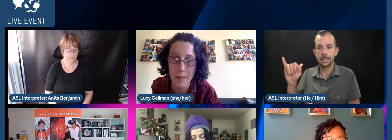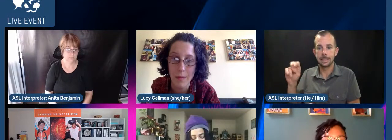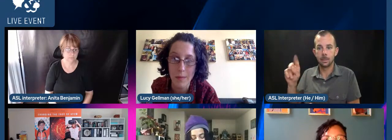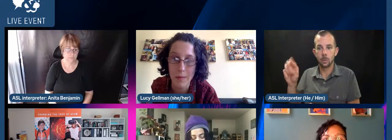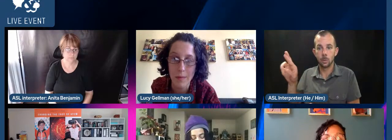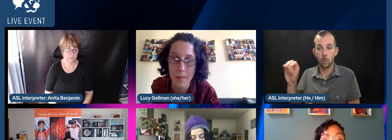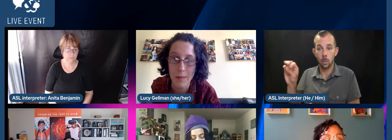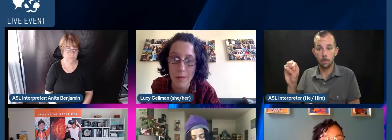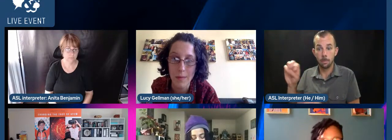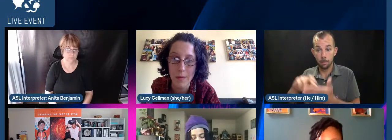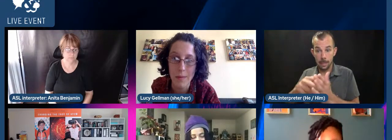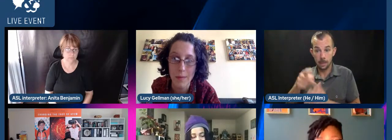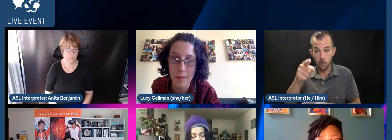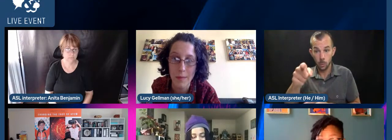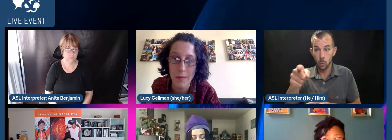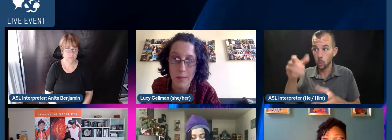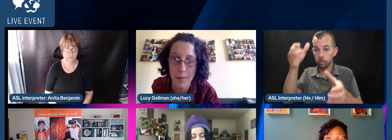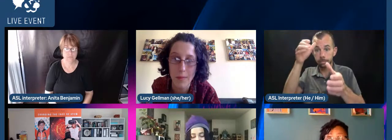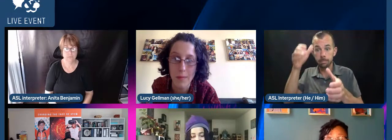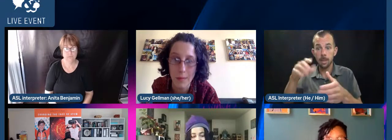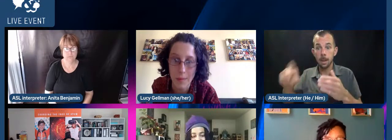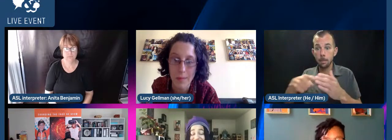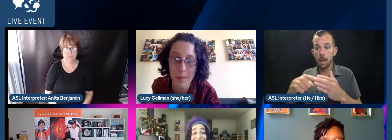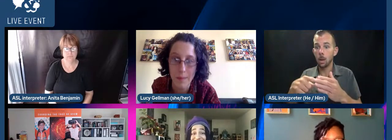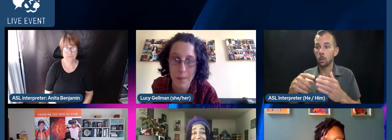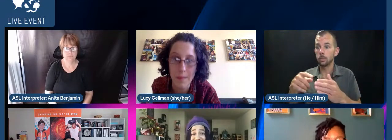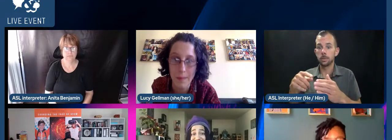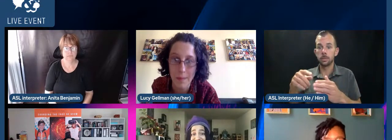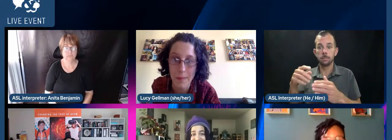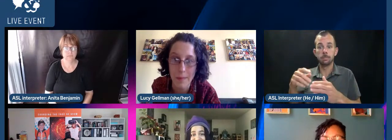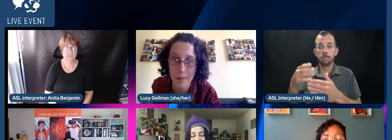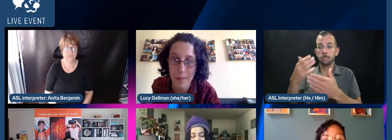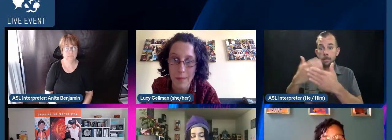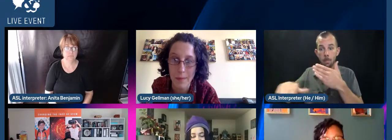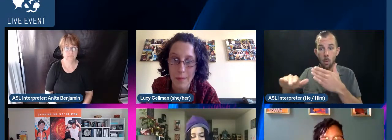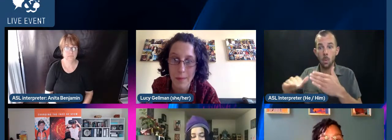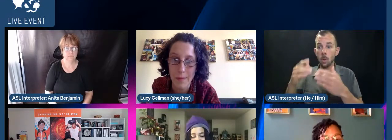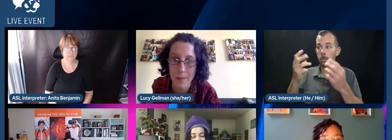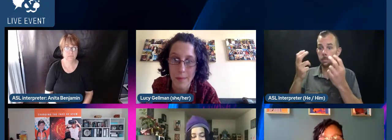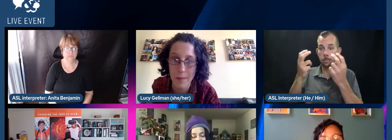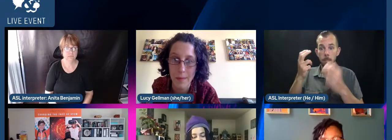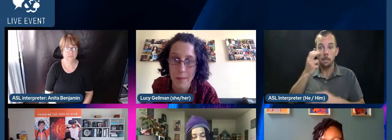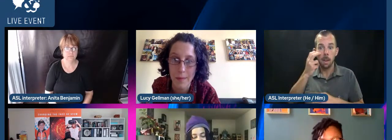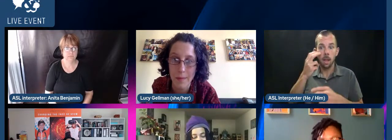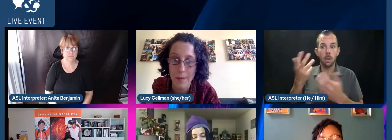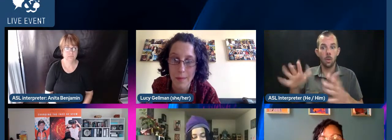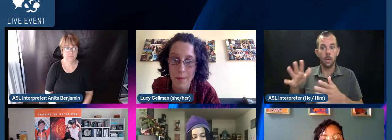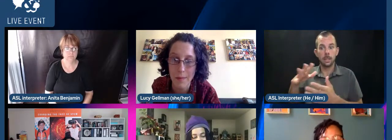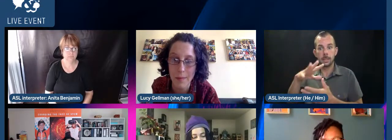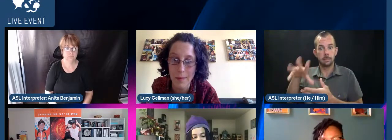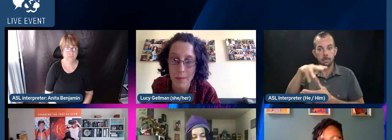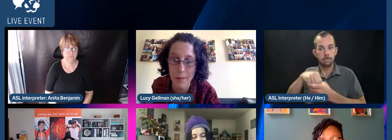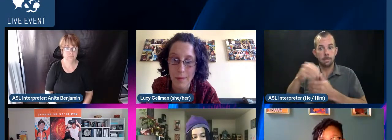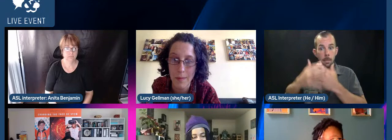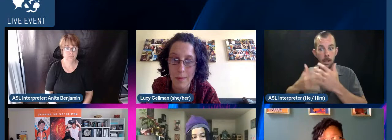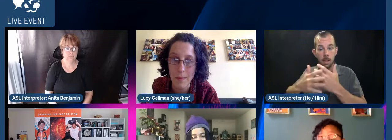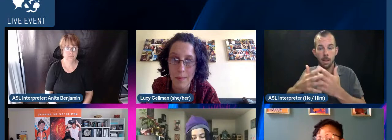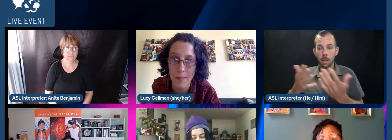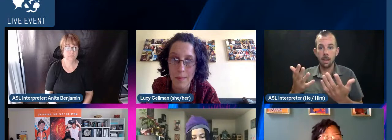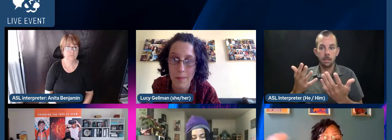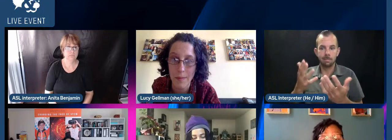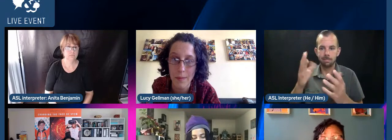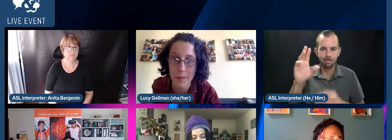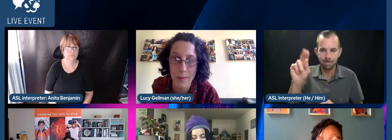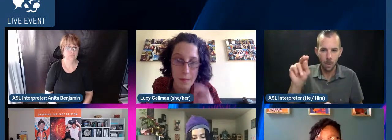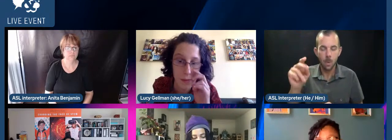about like congenital blindness, or nor do I, you know, like, I think that like, that's the reason why I say like, one of the best things that you can do